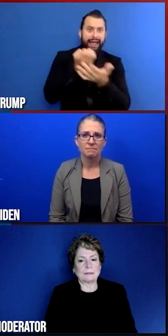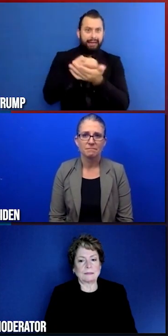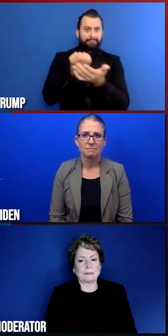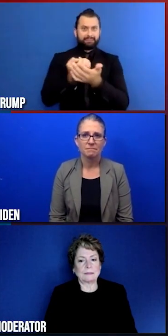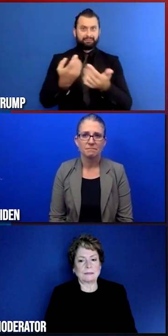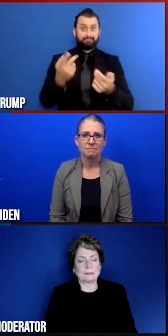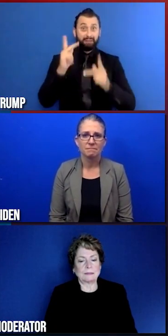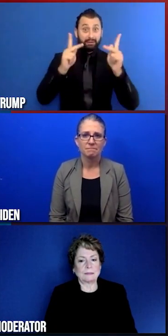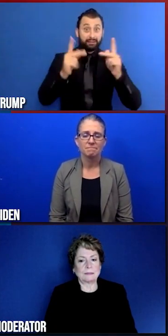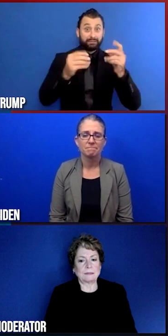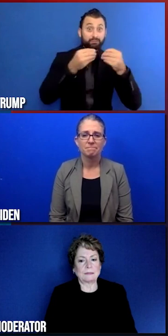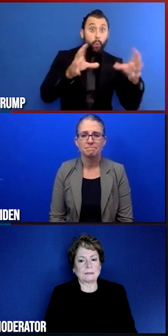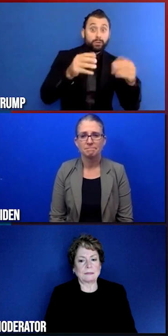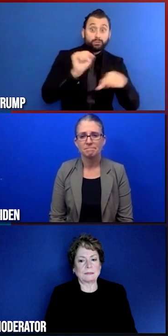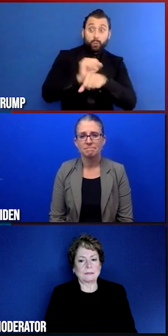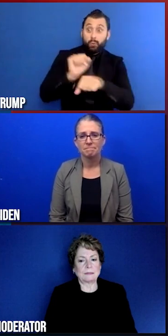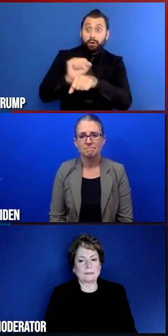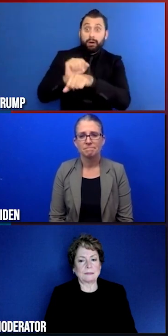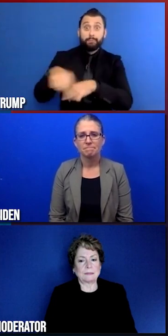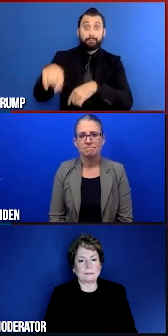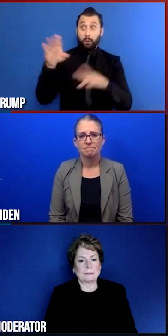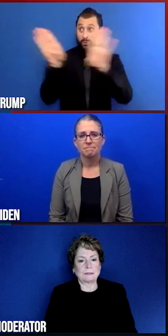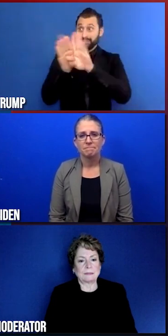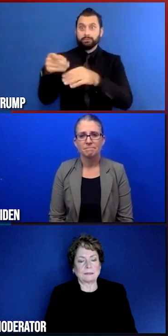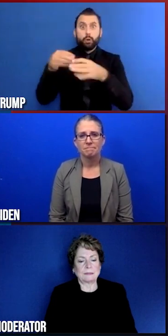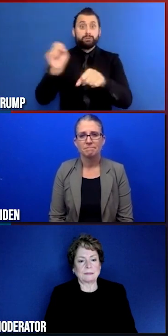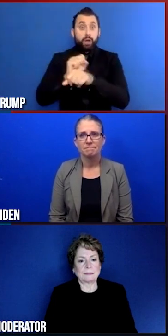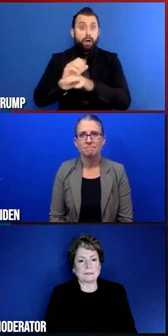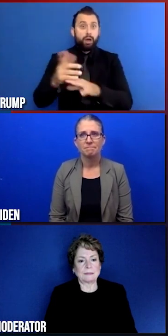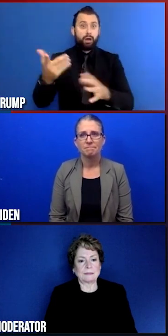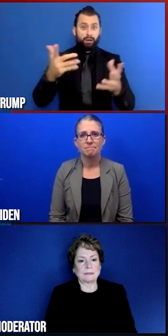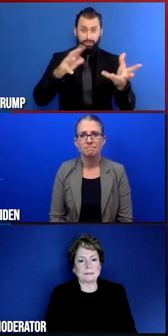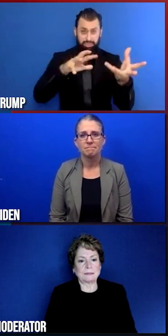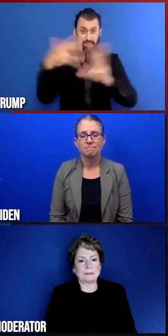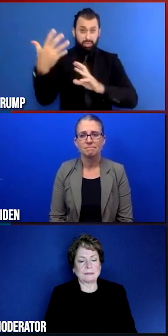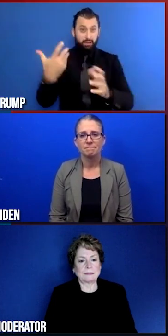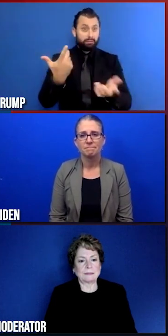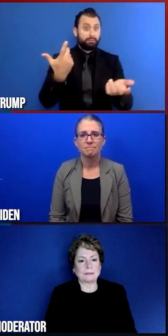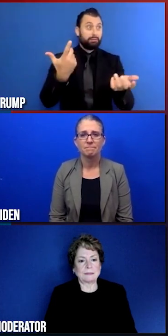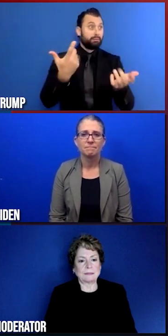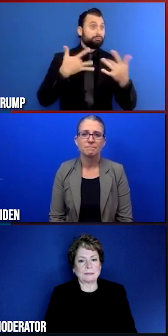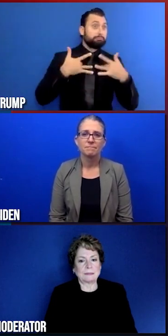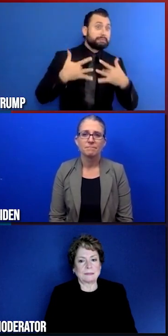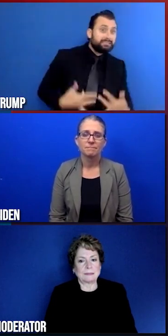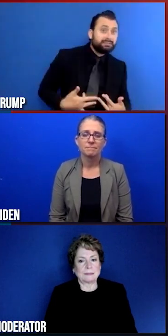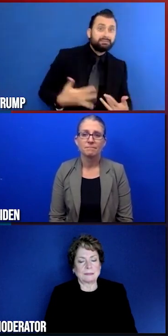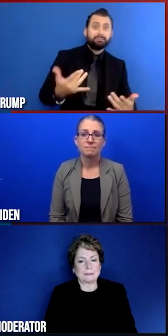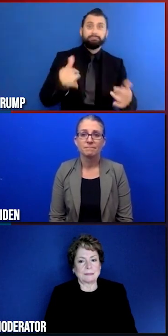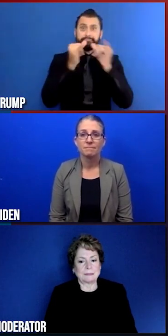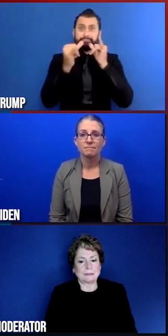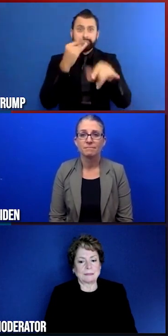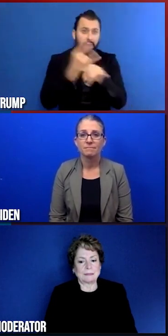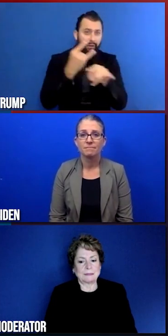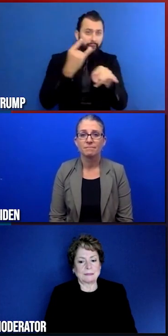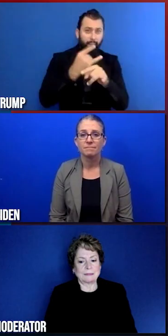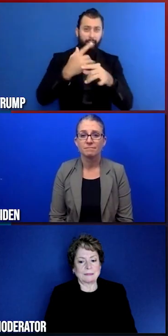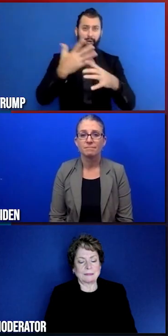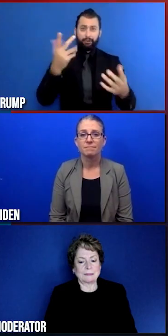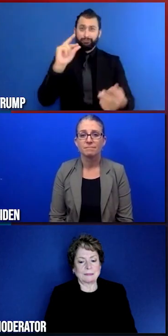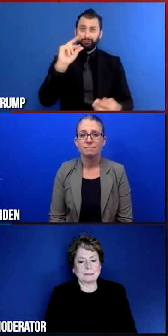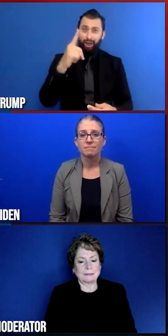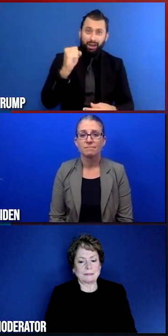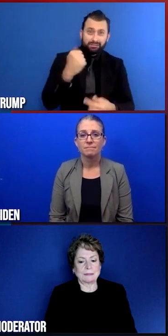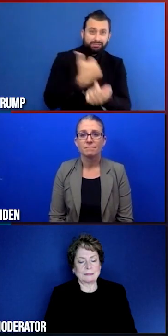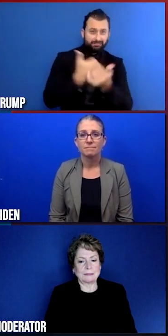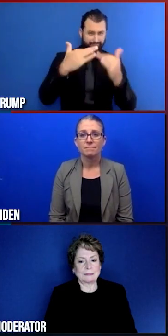alcohol, drugs at a level that nobody's ever seen before. There's abuse, tremendous abuse. We have to open our country. You